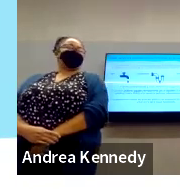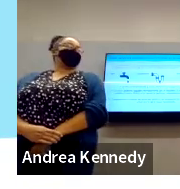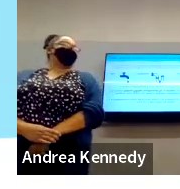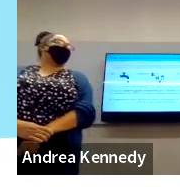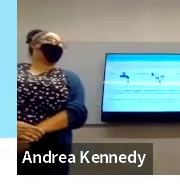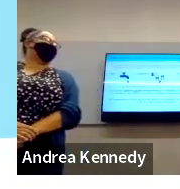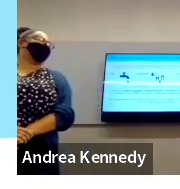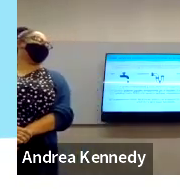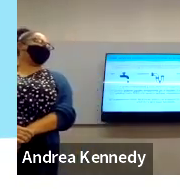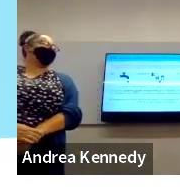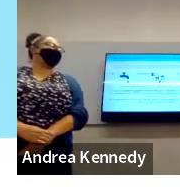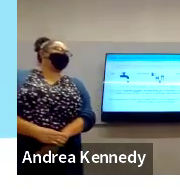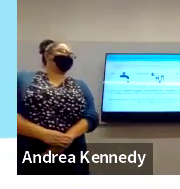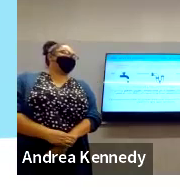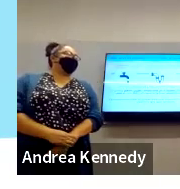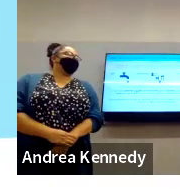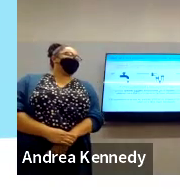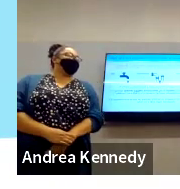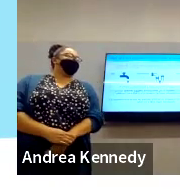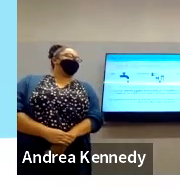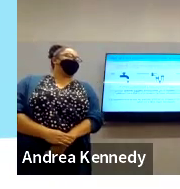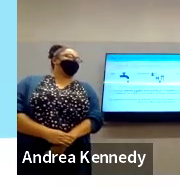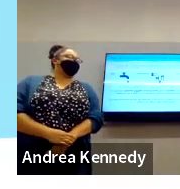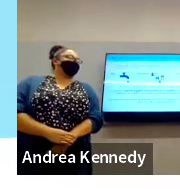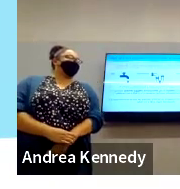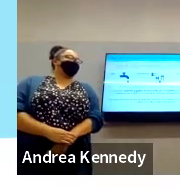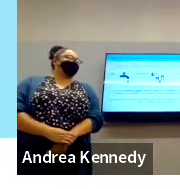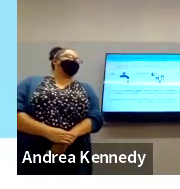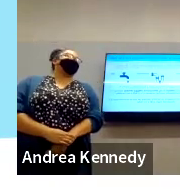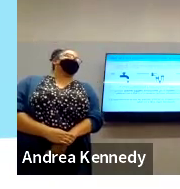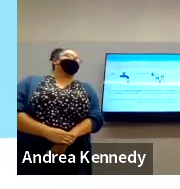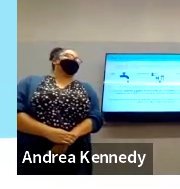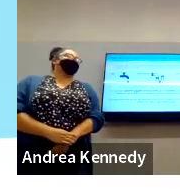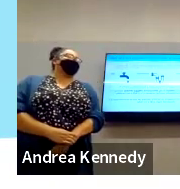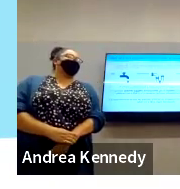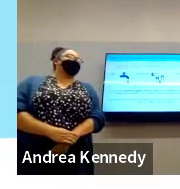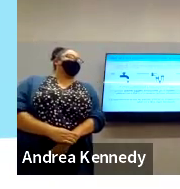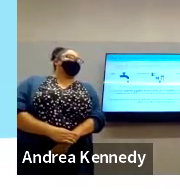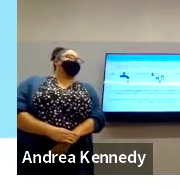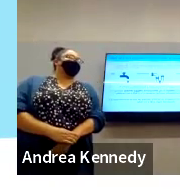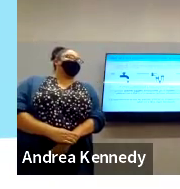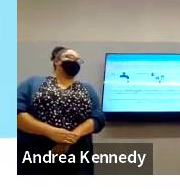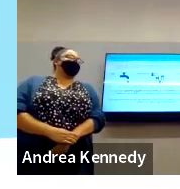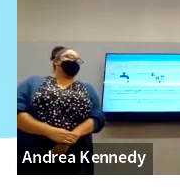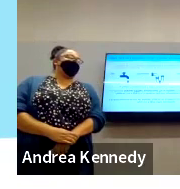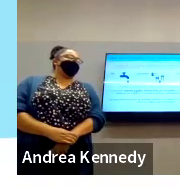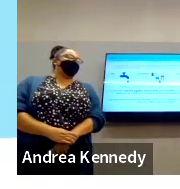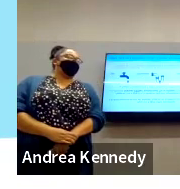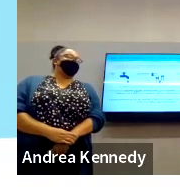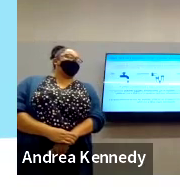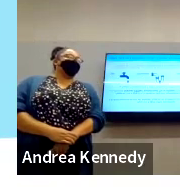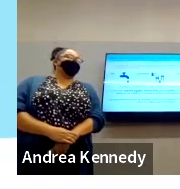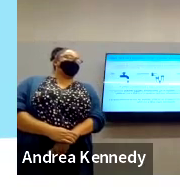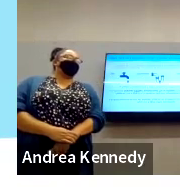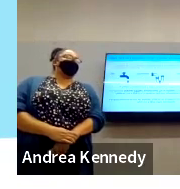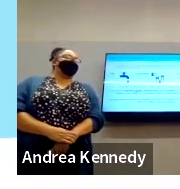I don't understand is how is it gonna be included the utilities into my rent? I just wanted to make sure it was a covered